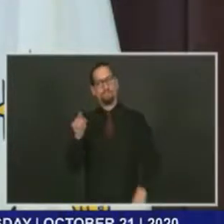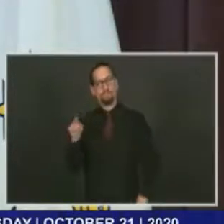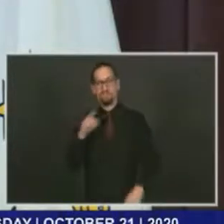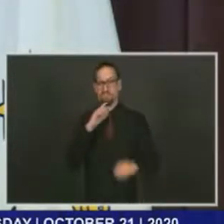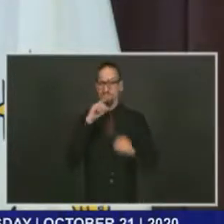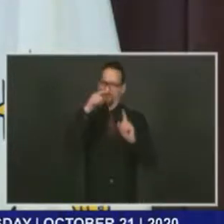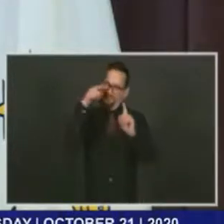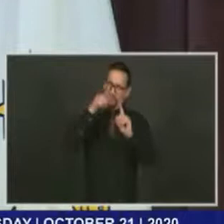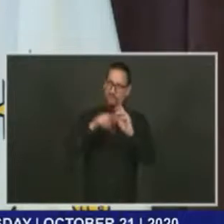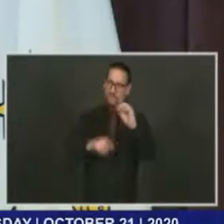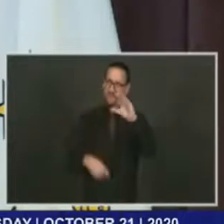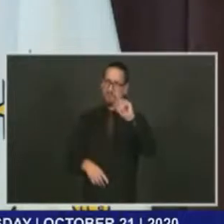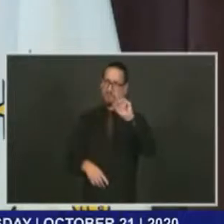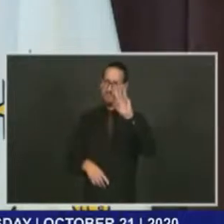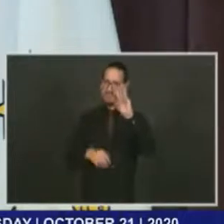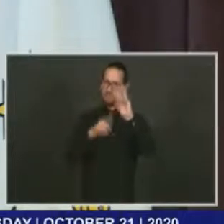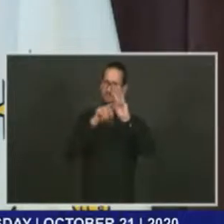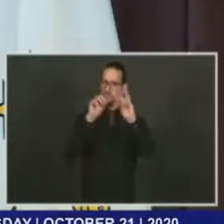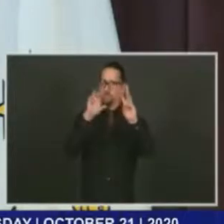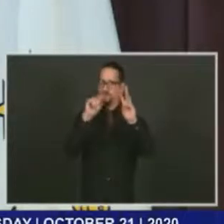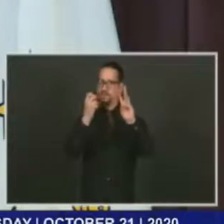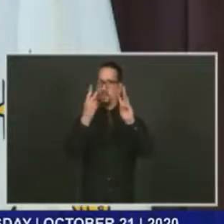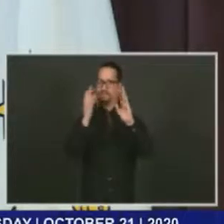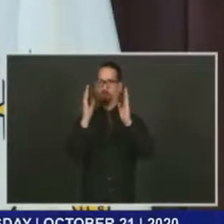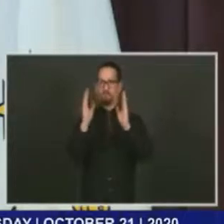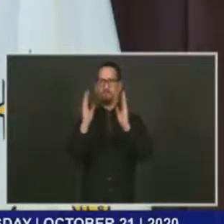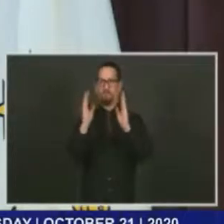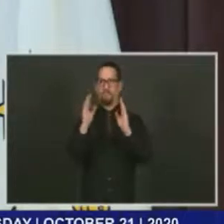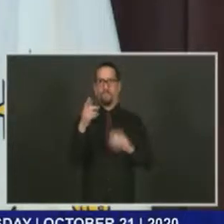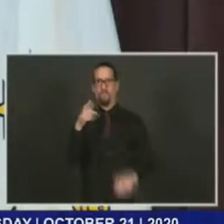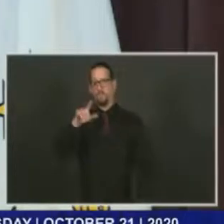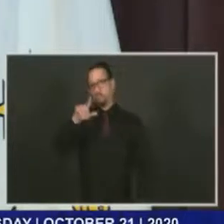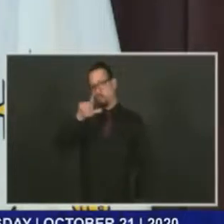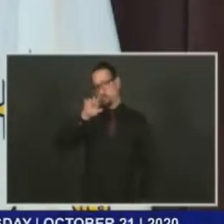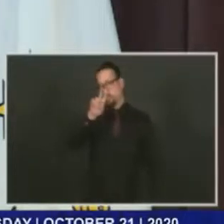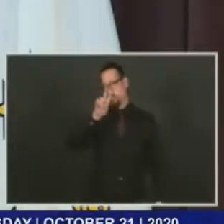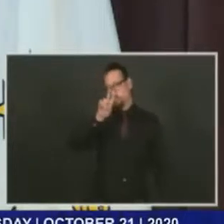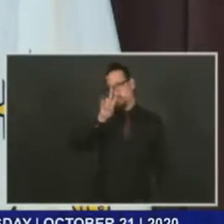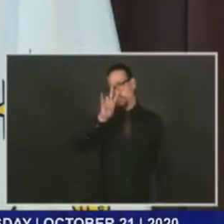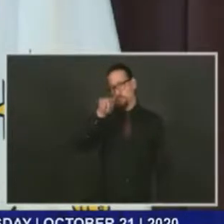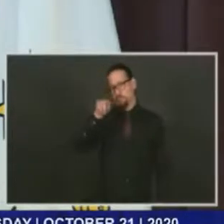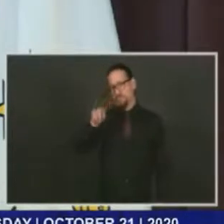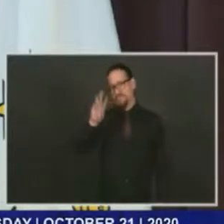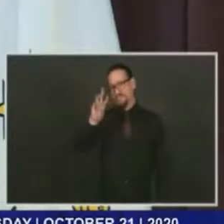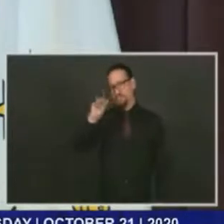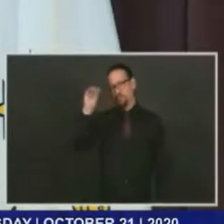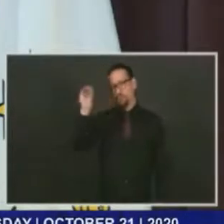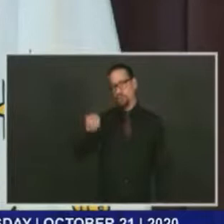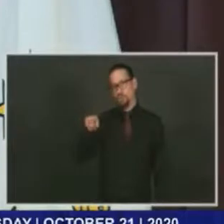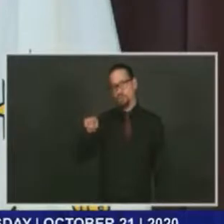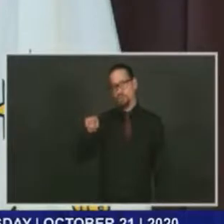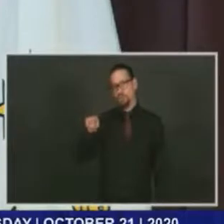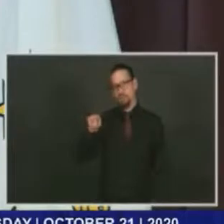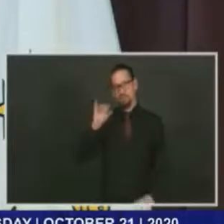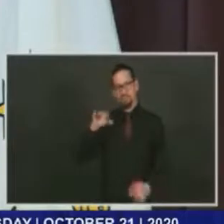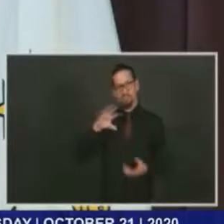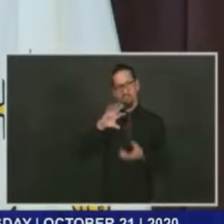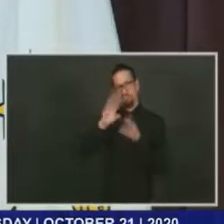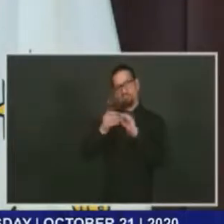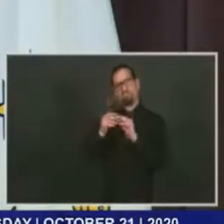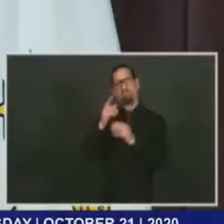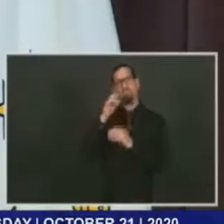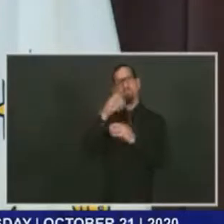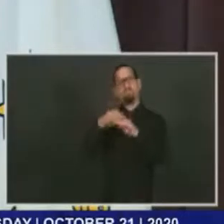the 12th, was 27.6, which is an increase from the prior week's average gathering size number